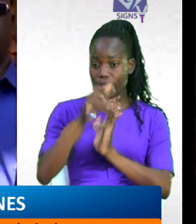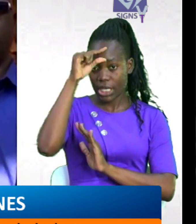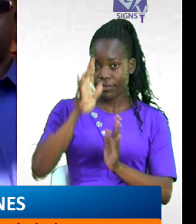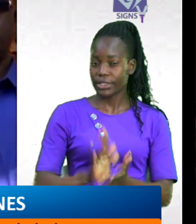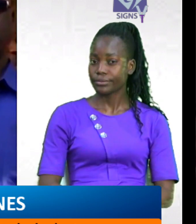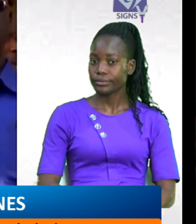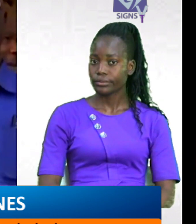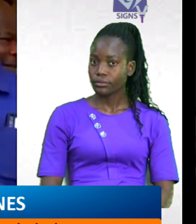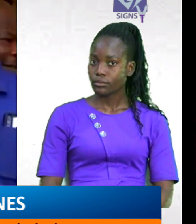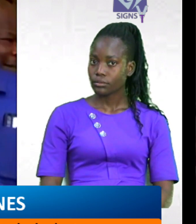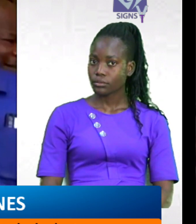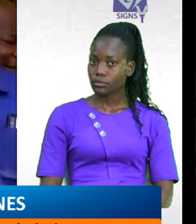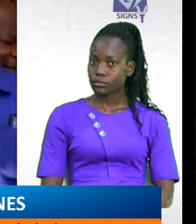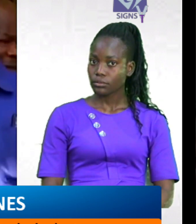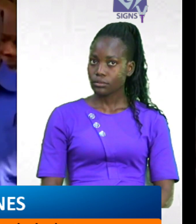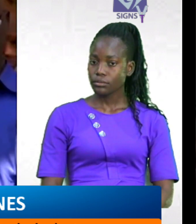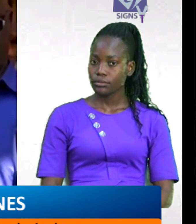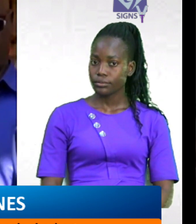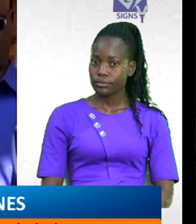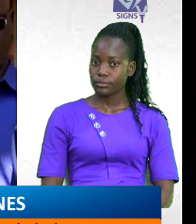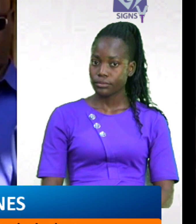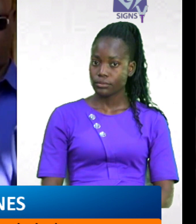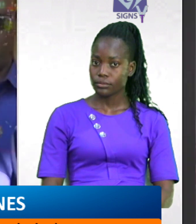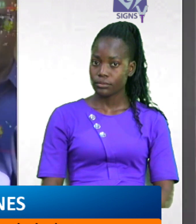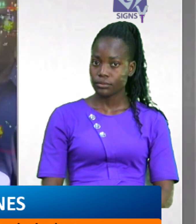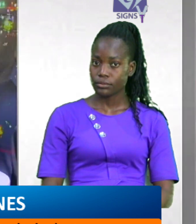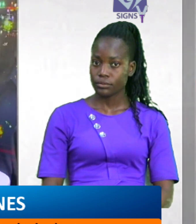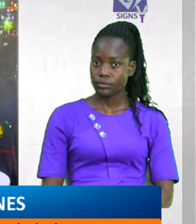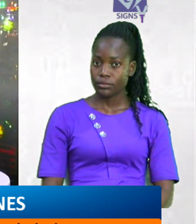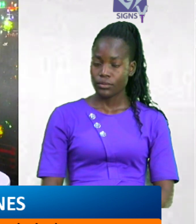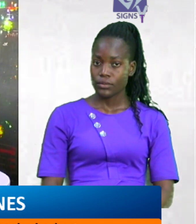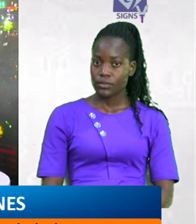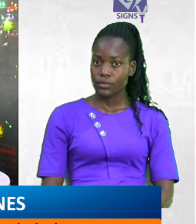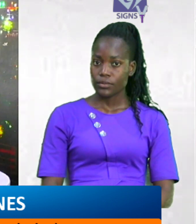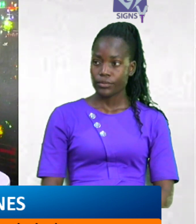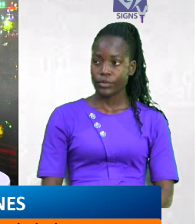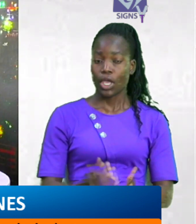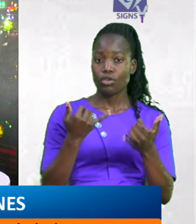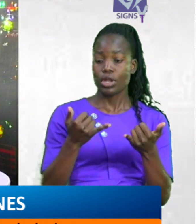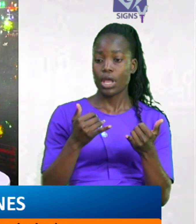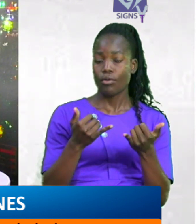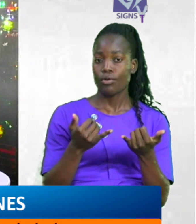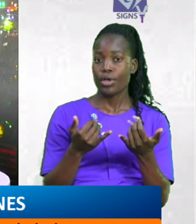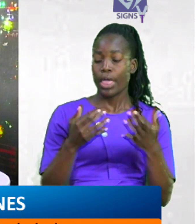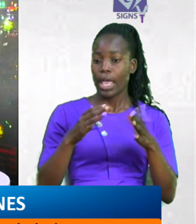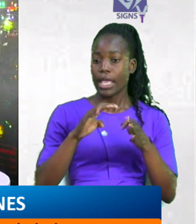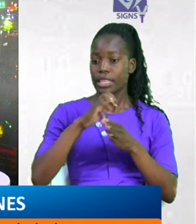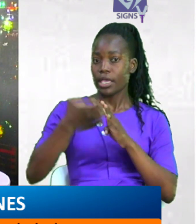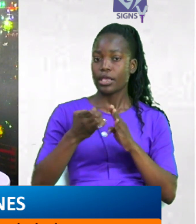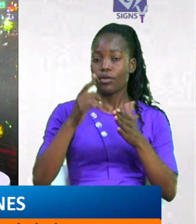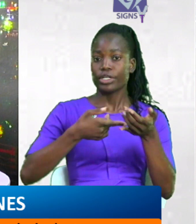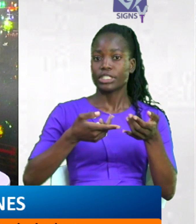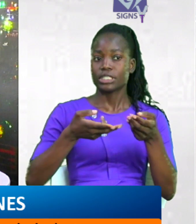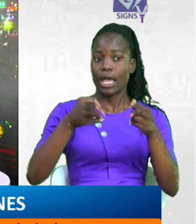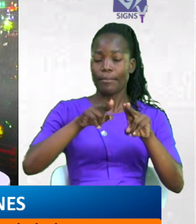as a month as a special salary. So we are not doing this because of personal reasons with the governor, or we are